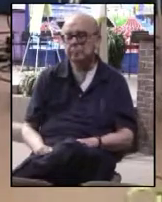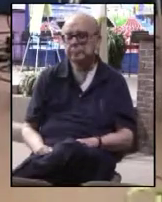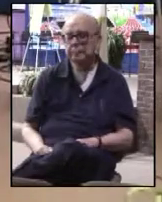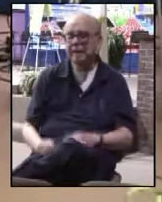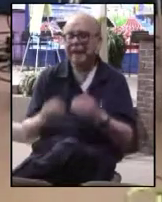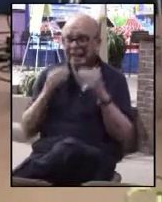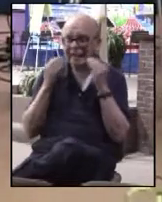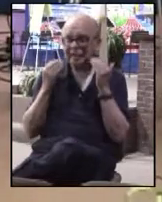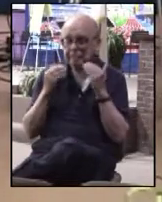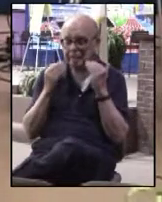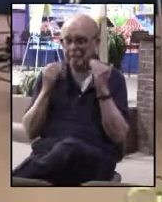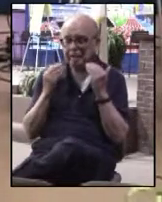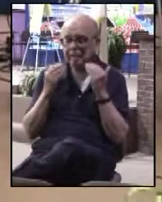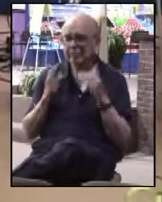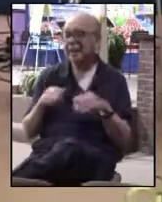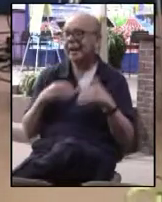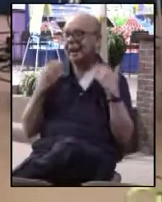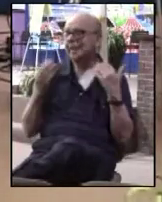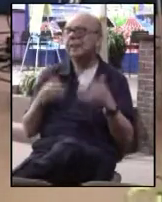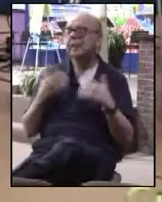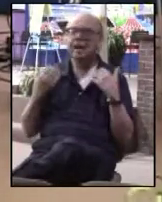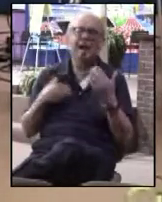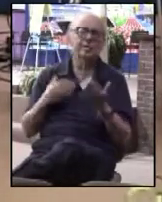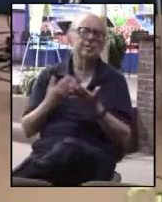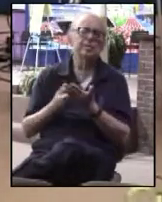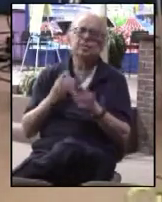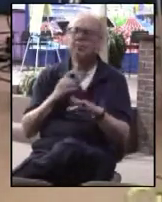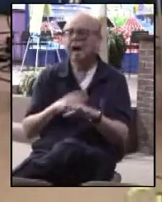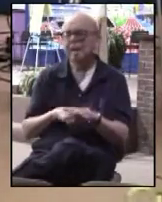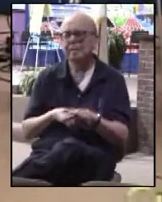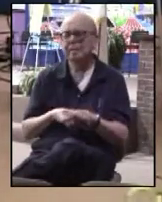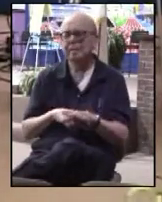smiling and laughing and having a good time